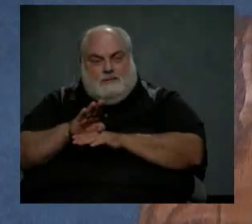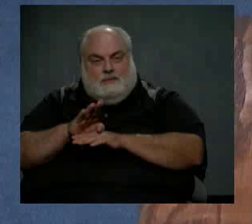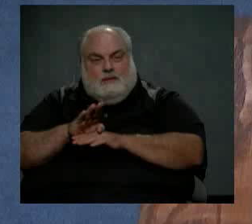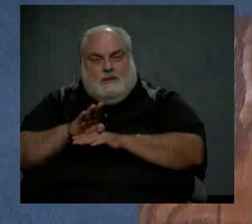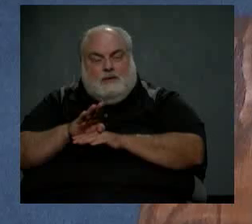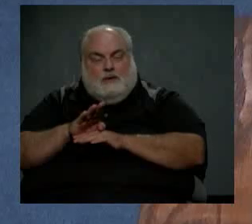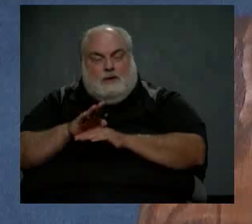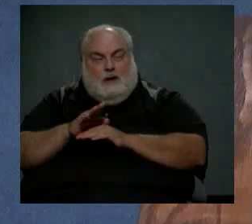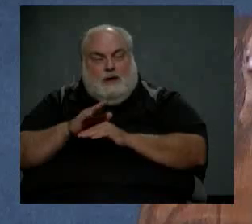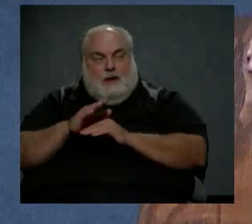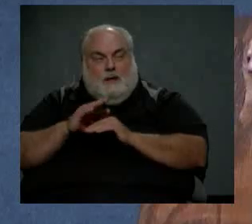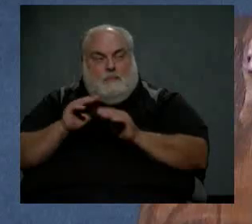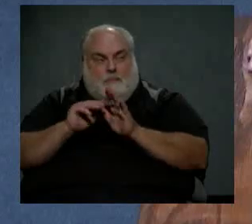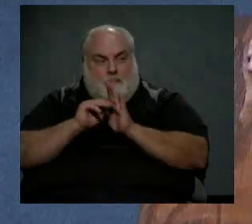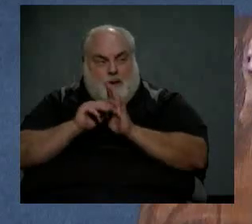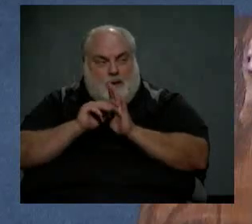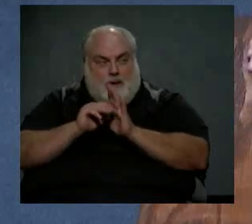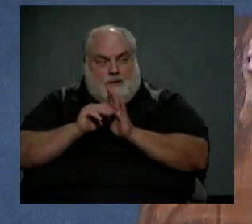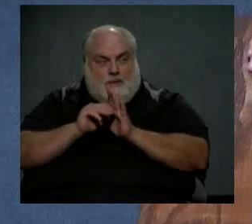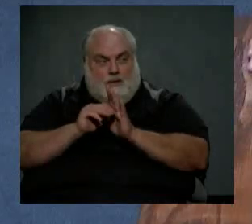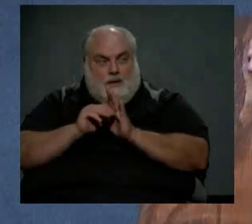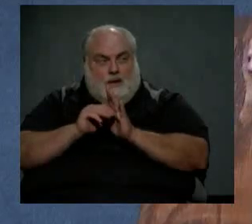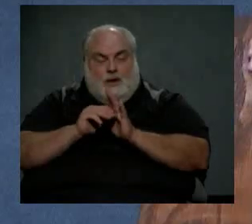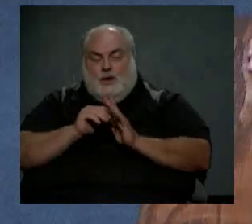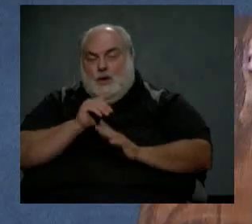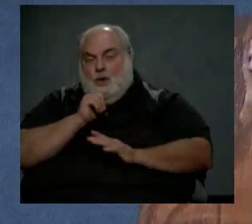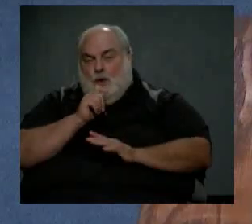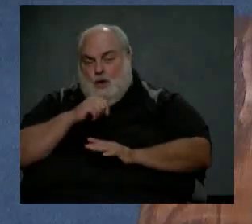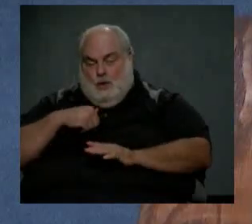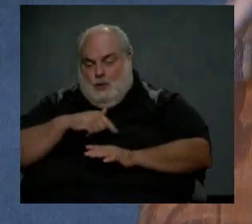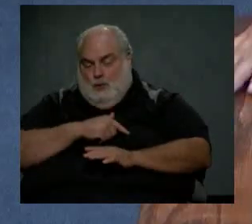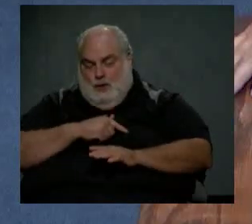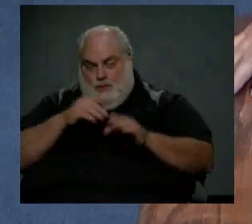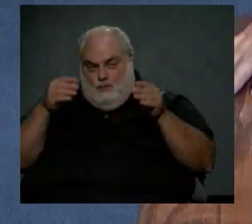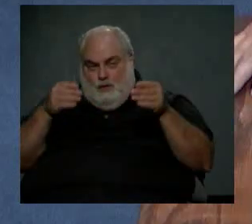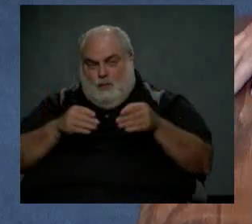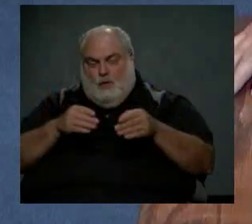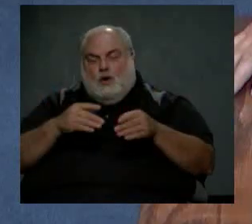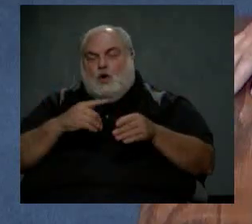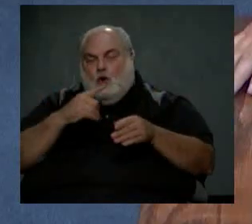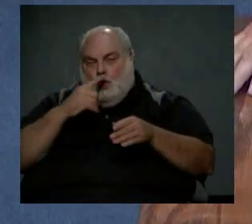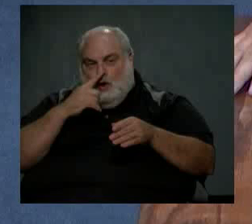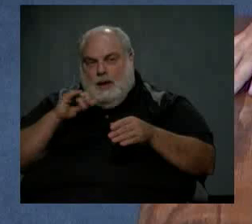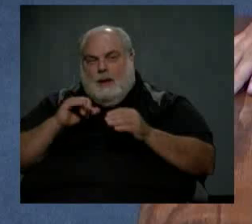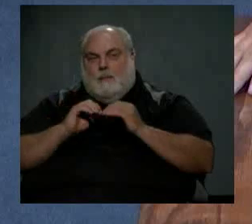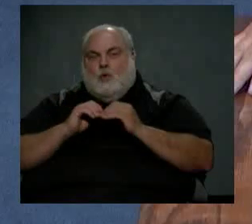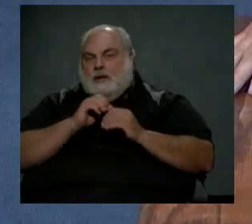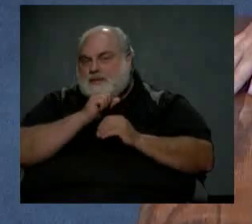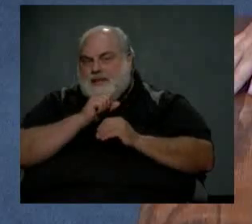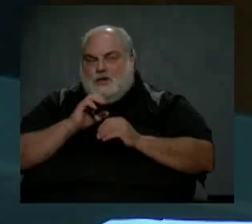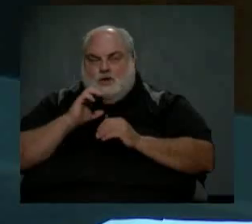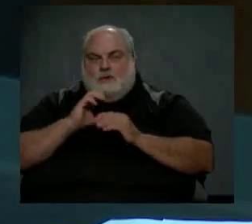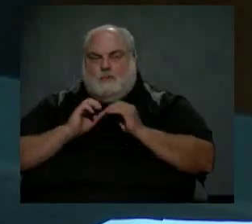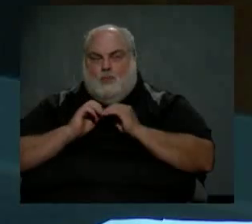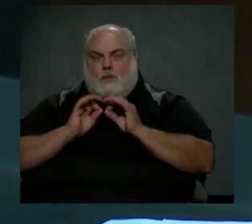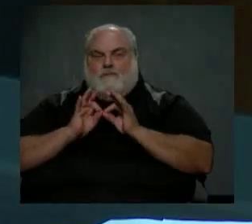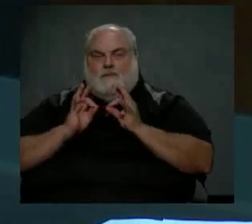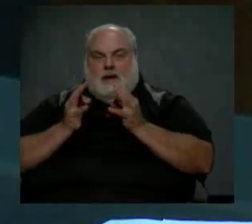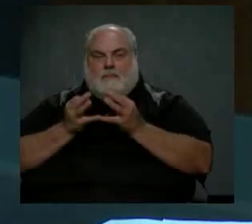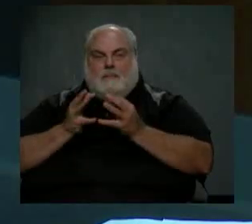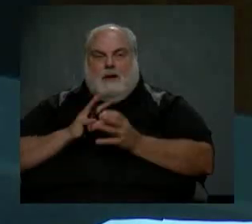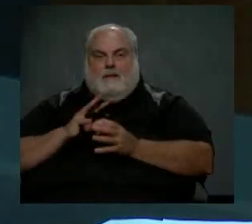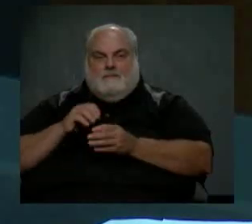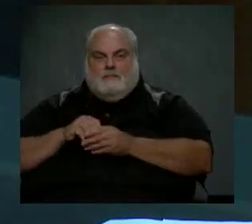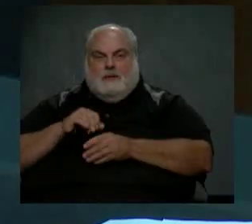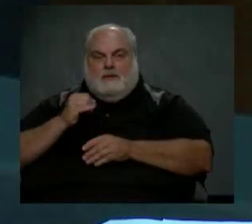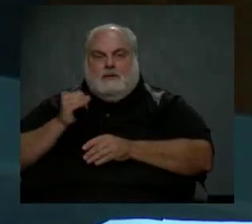structure, and our who we are targeting. So yes, we're looking at more seniors, more families being involved